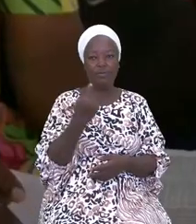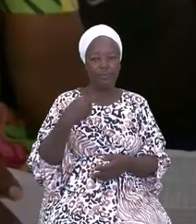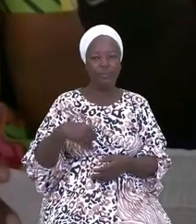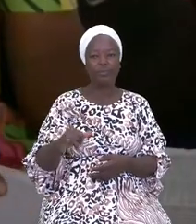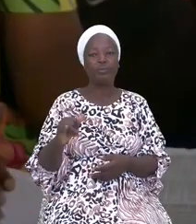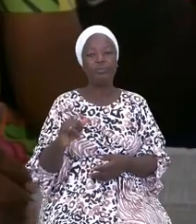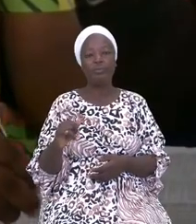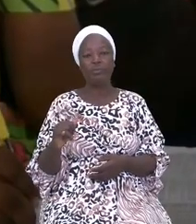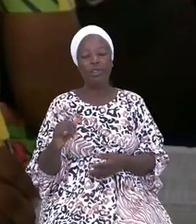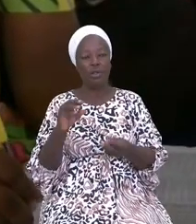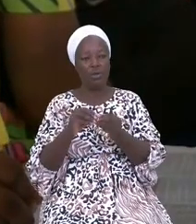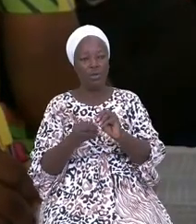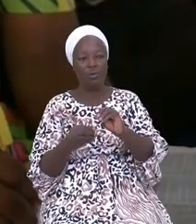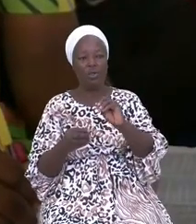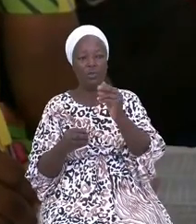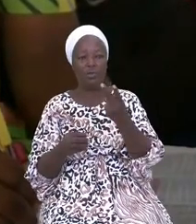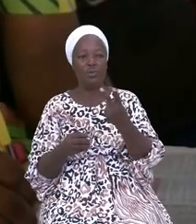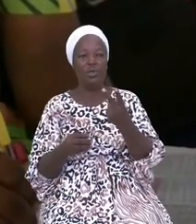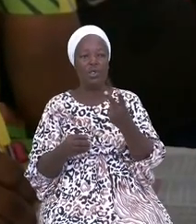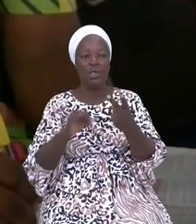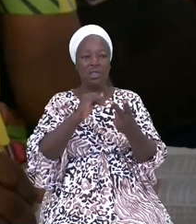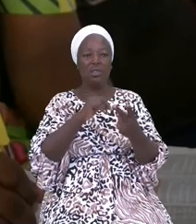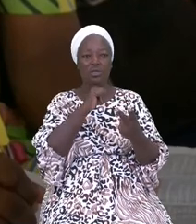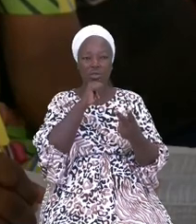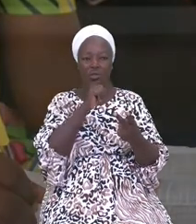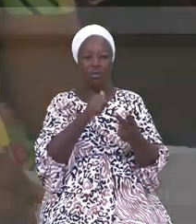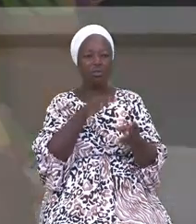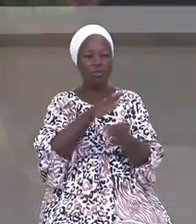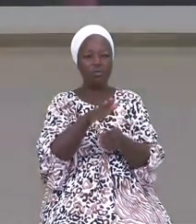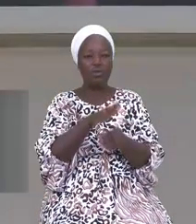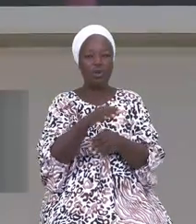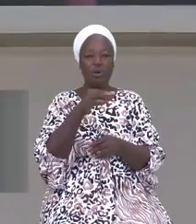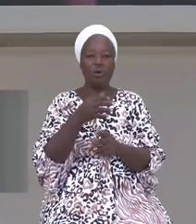Number two is the insufficiency of man's